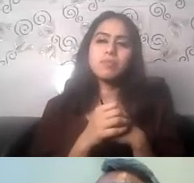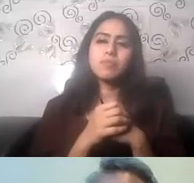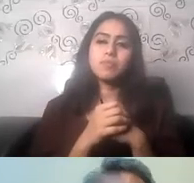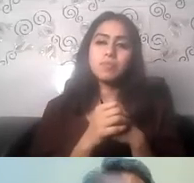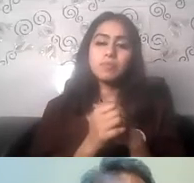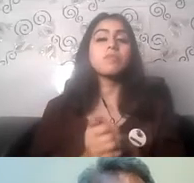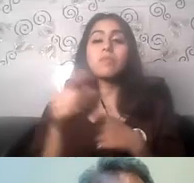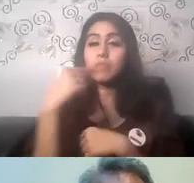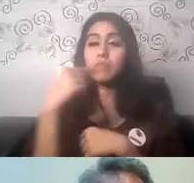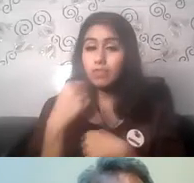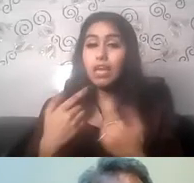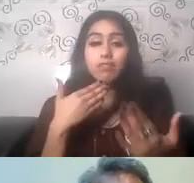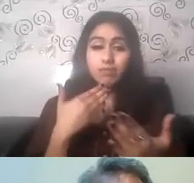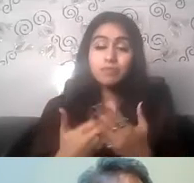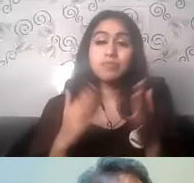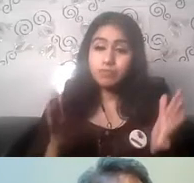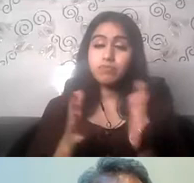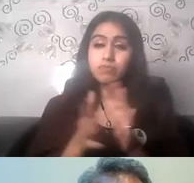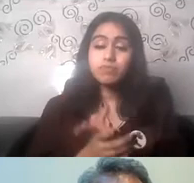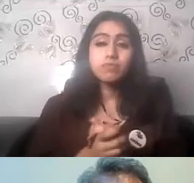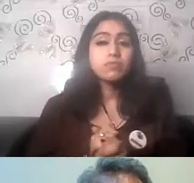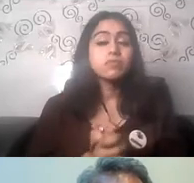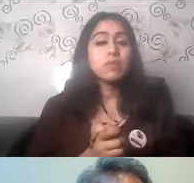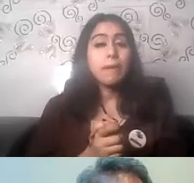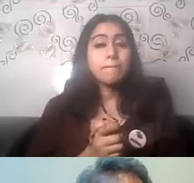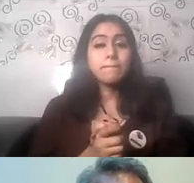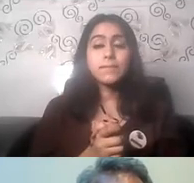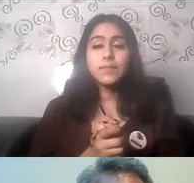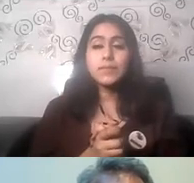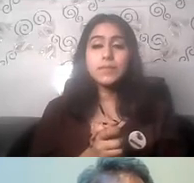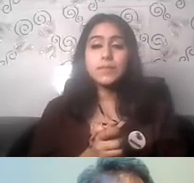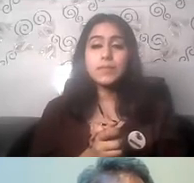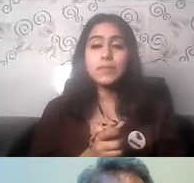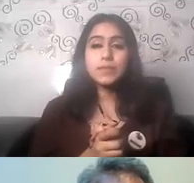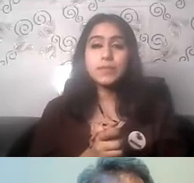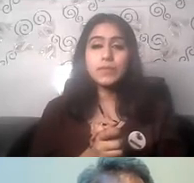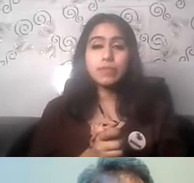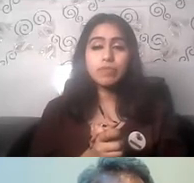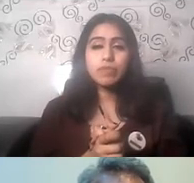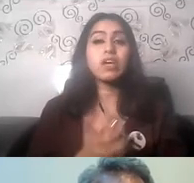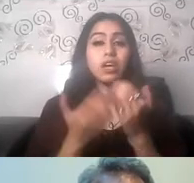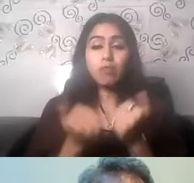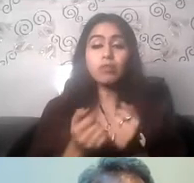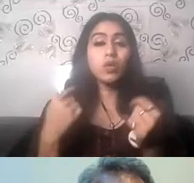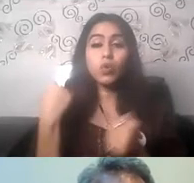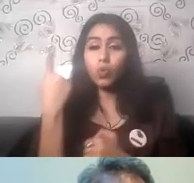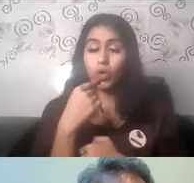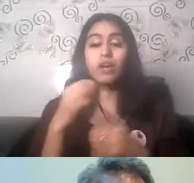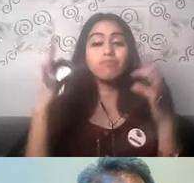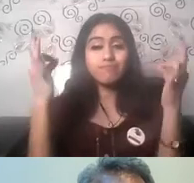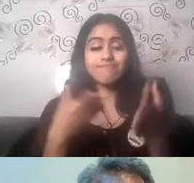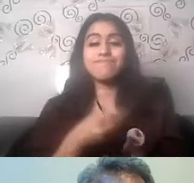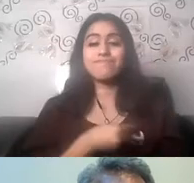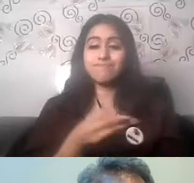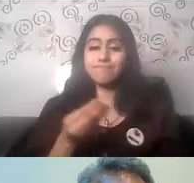Thank you. Thank you. Switching gears a little. So we are a new charity, we're a new company in the